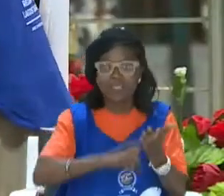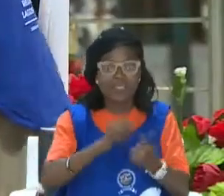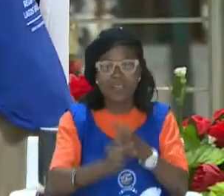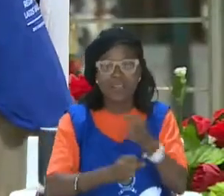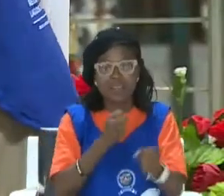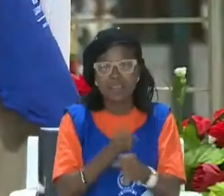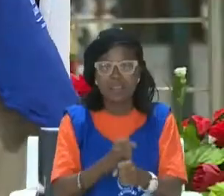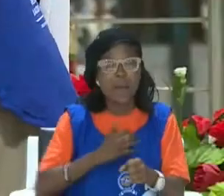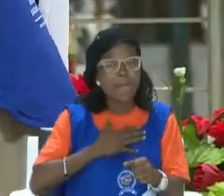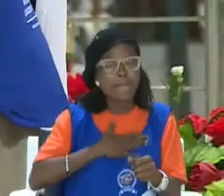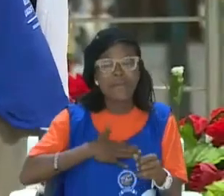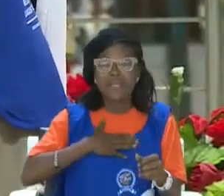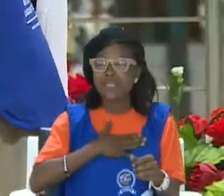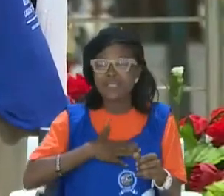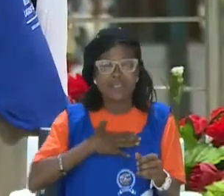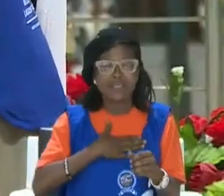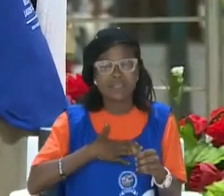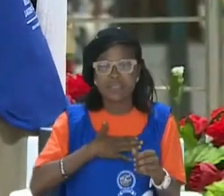Please